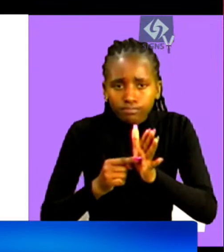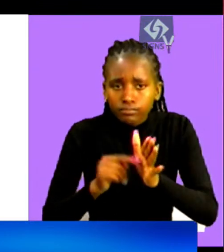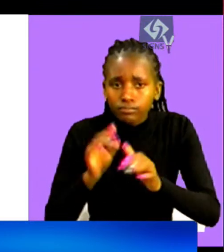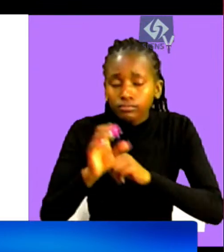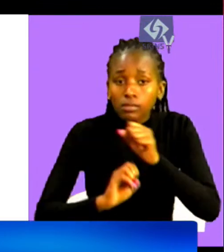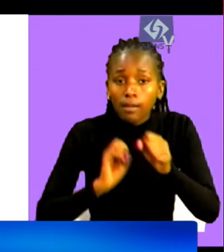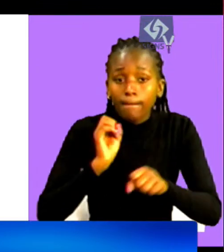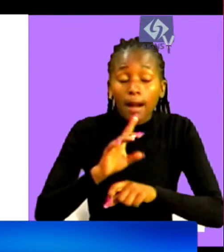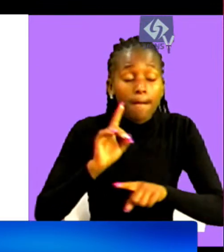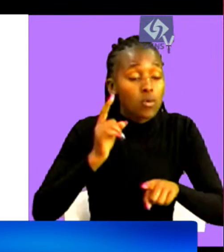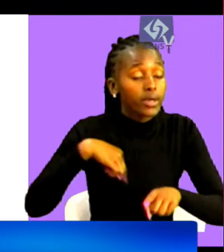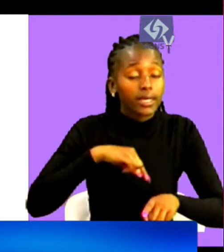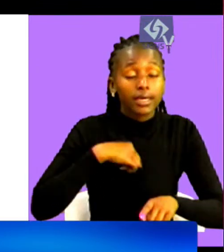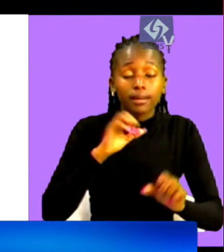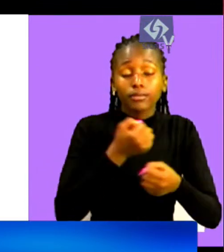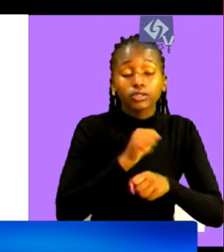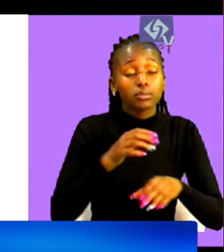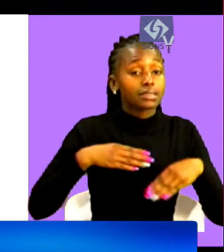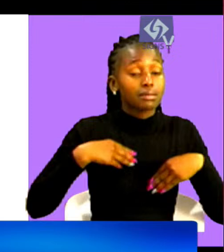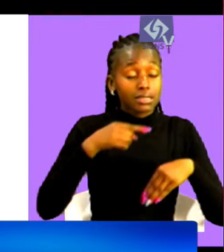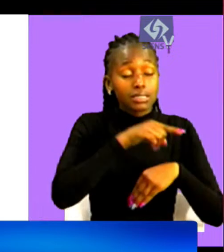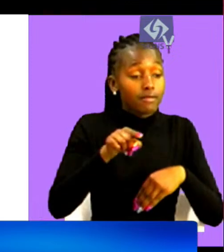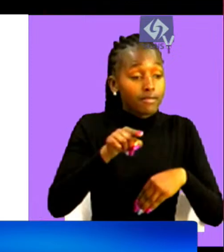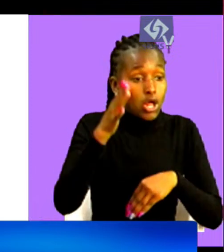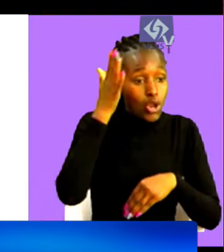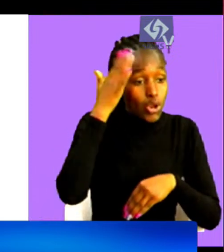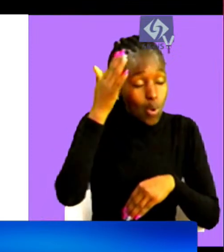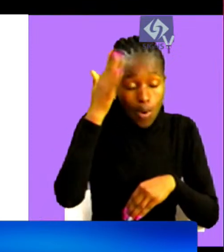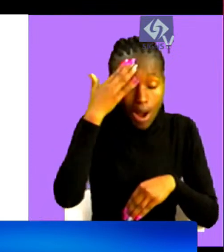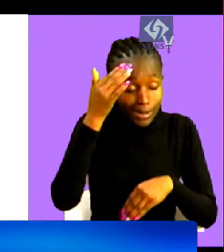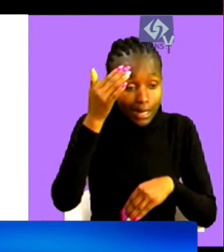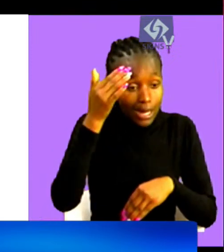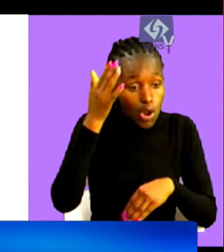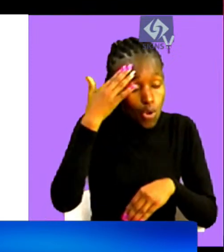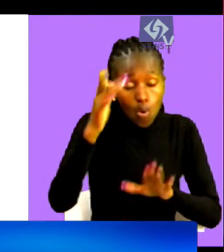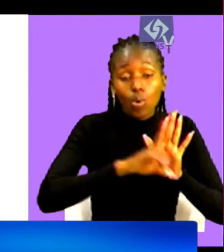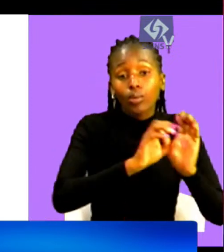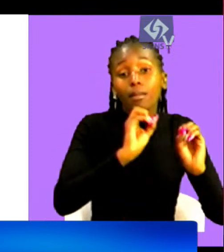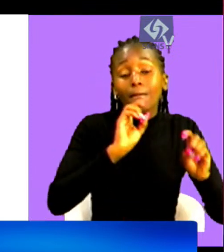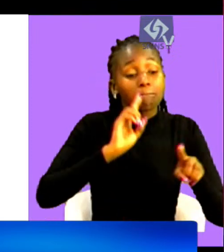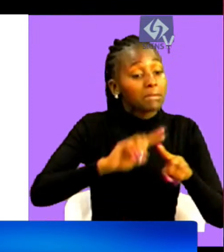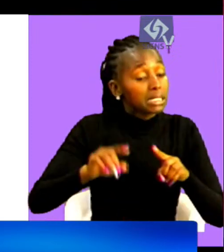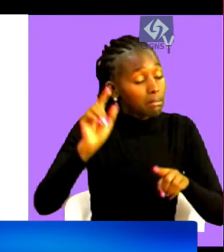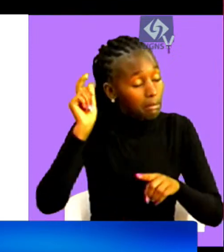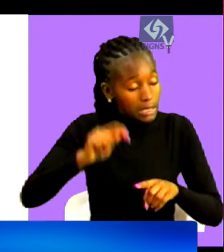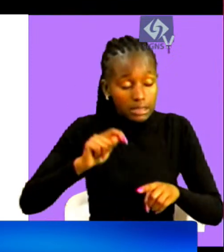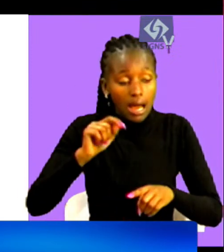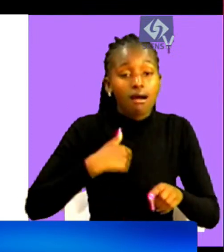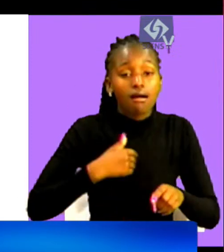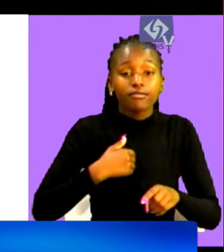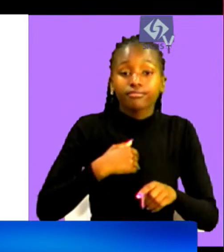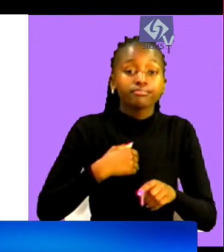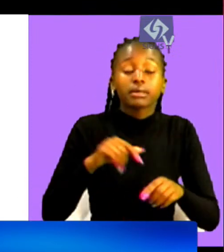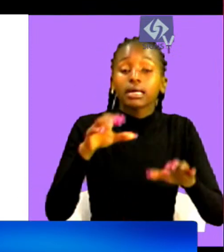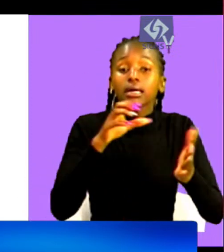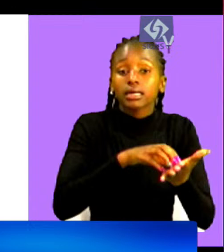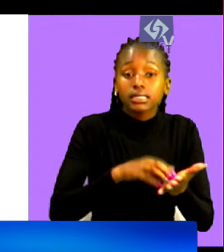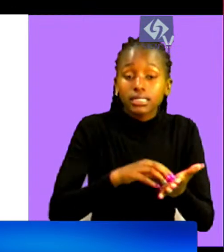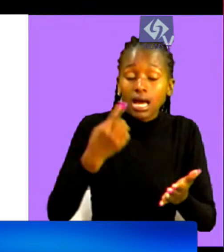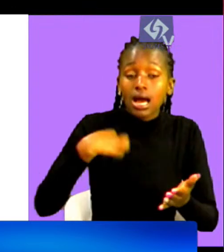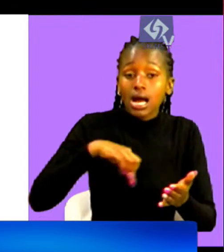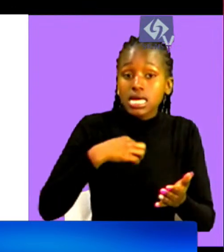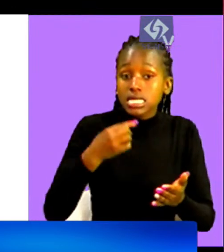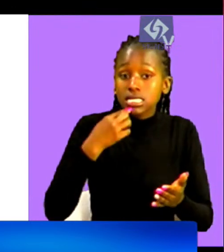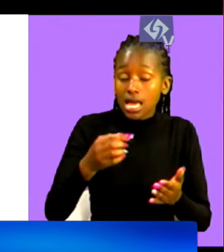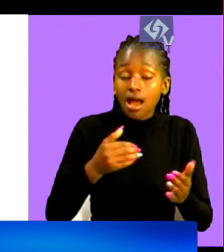acceptable, as ignorance of the law is no defense, hence the resulting conviction. And in light of the same, I sentence the